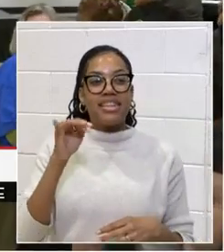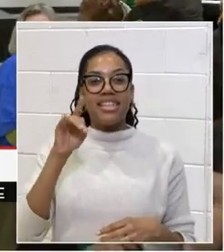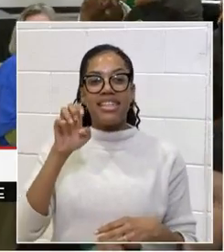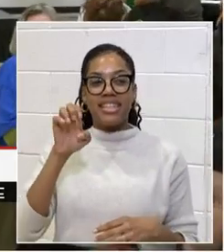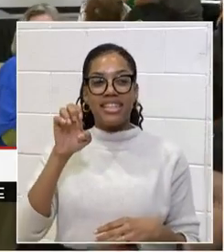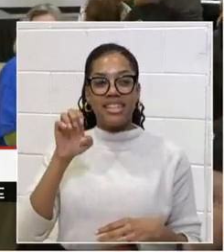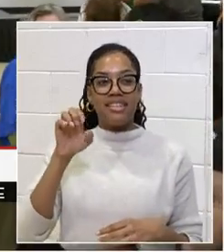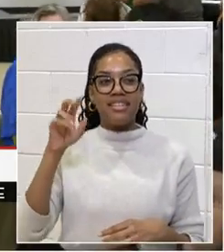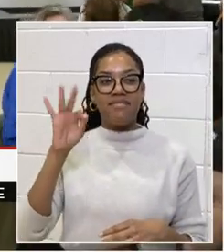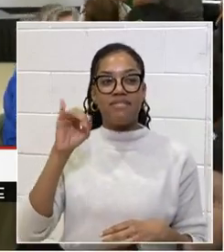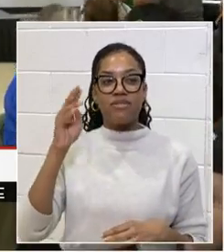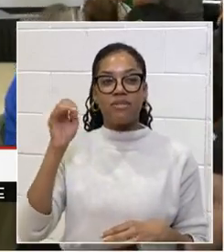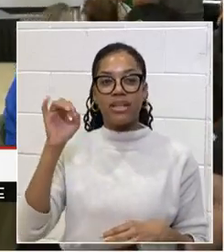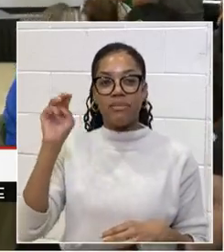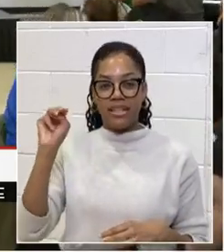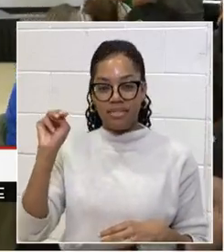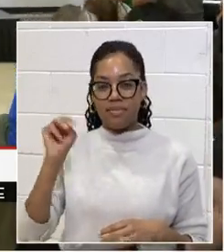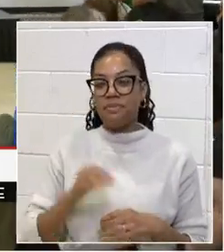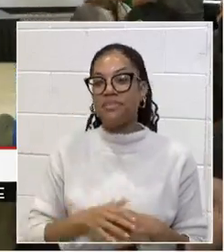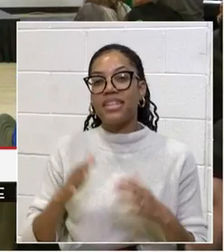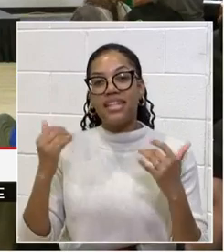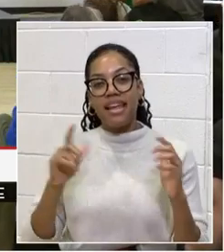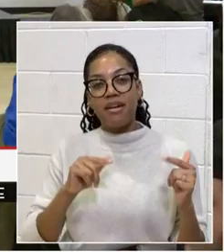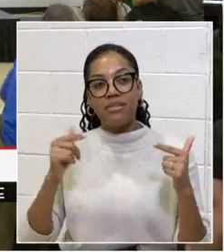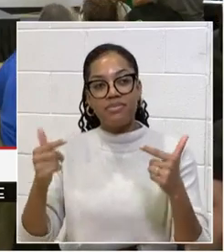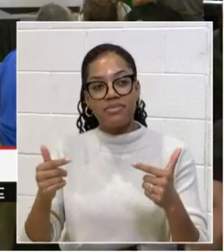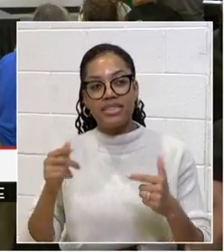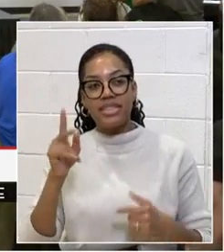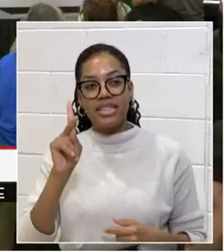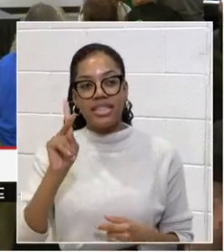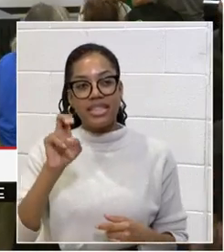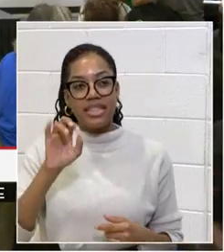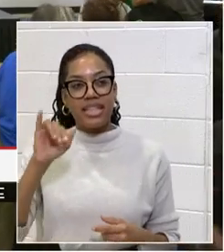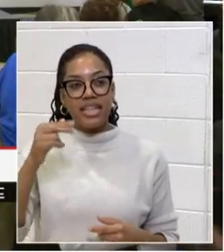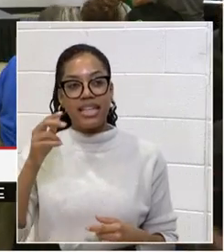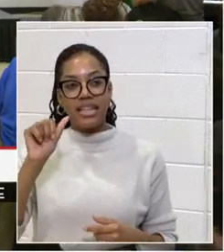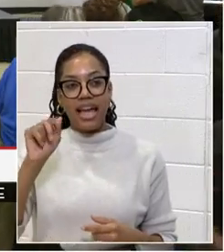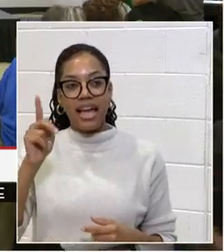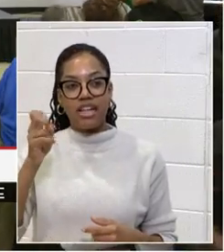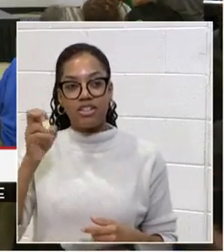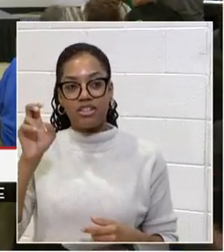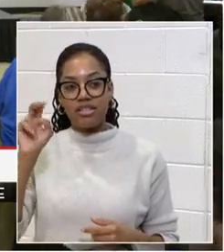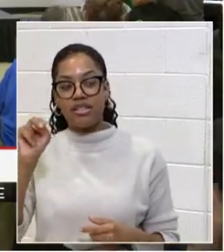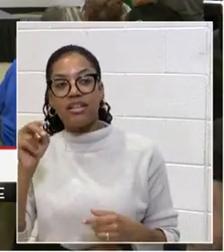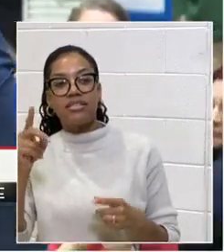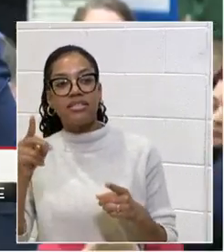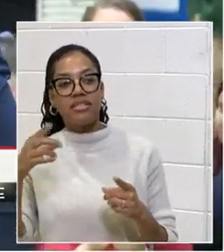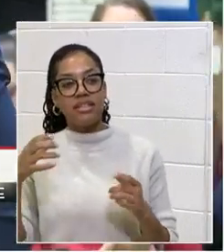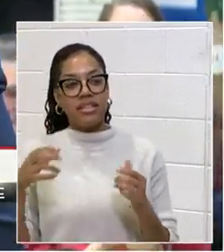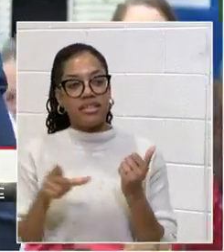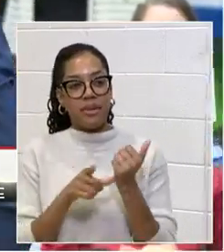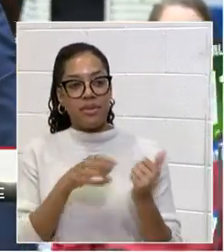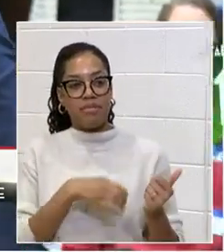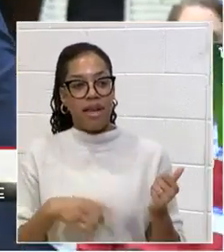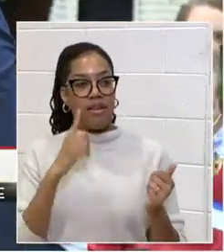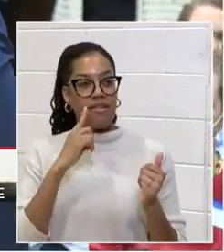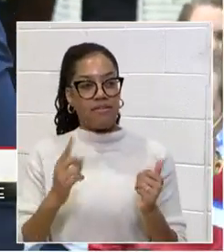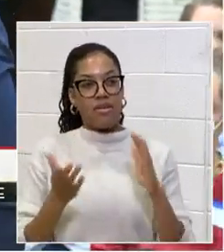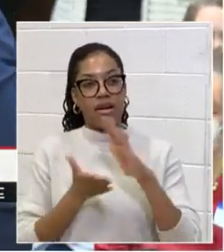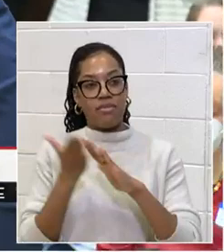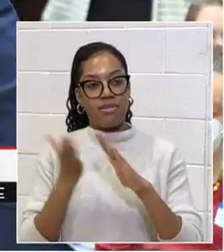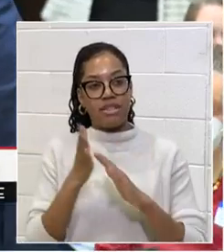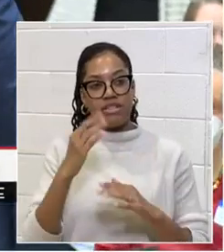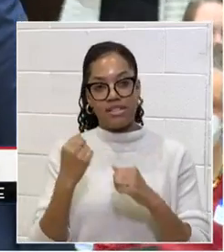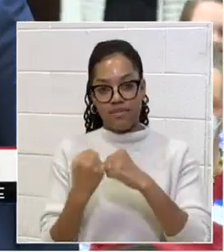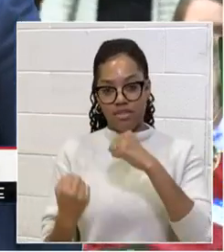We are now going to go to the Deputy Mayor for Operations and Infrastructure, Keith Anderson. Good evening, everyone.